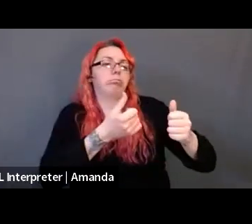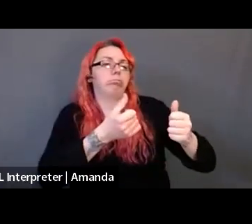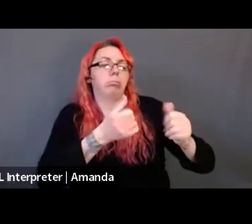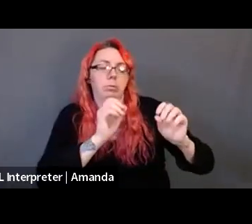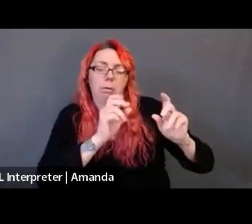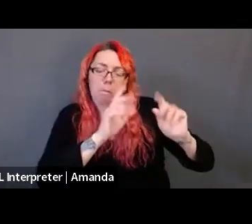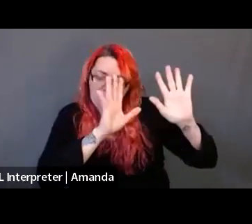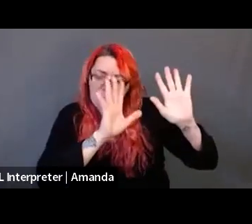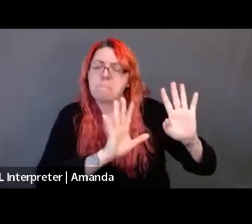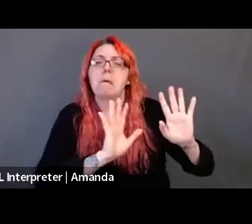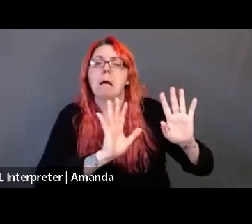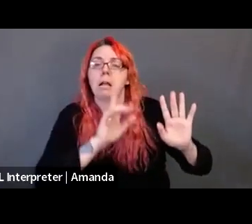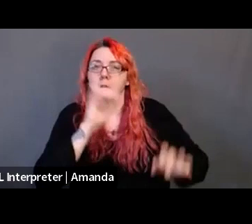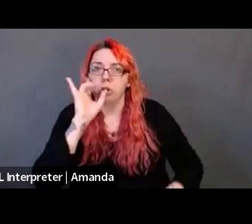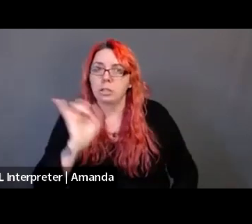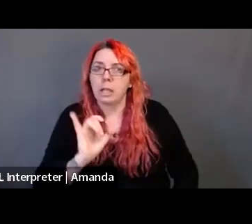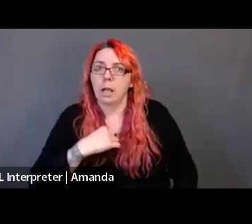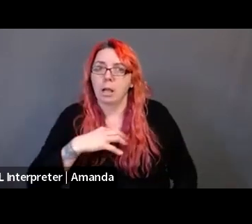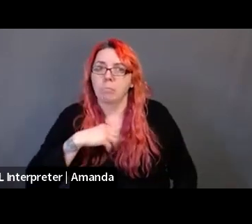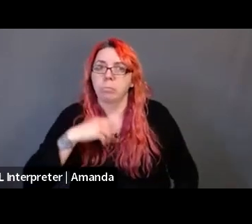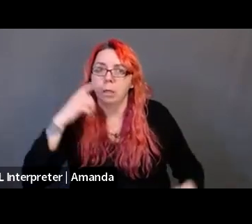doing something that is harmful.